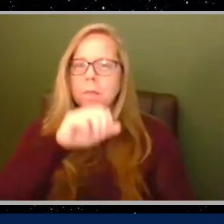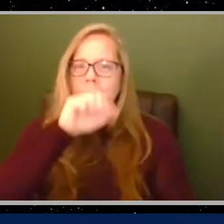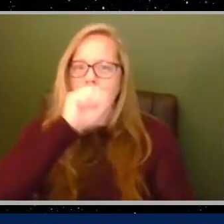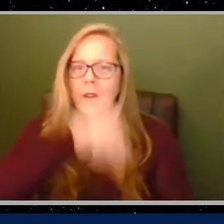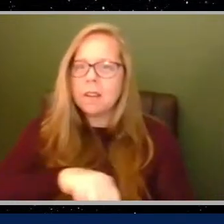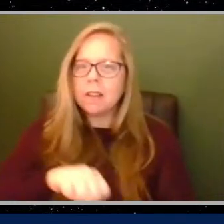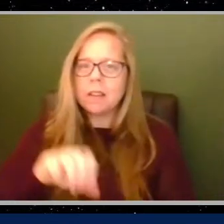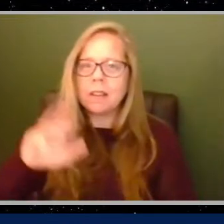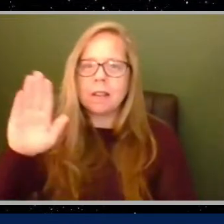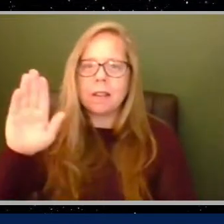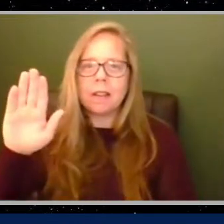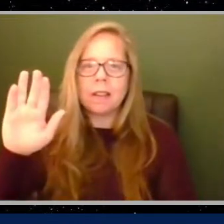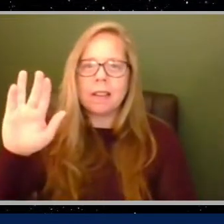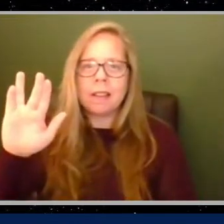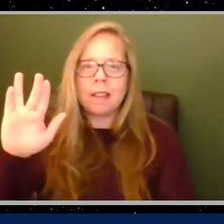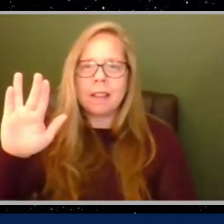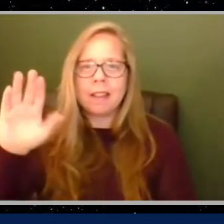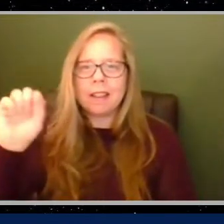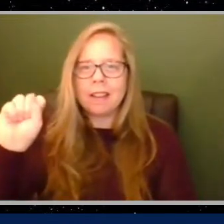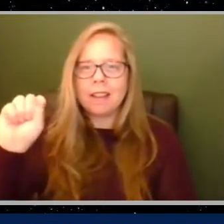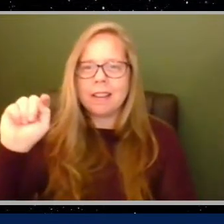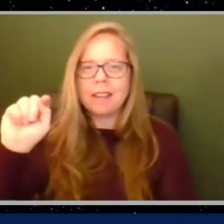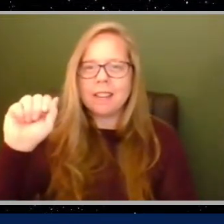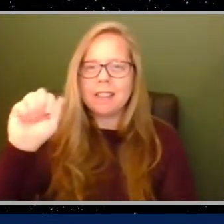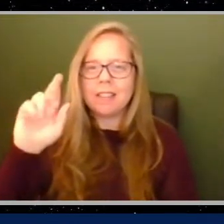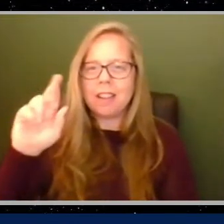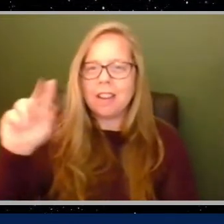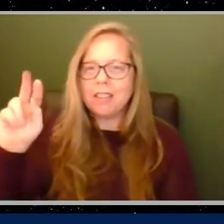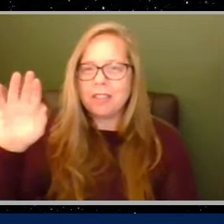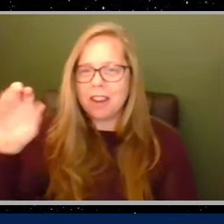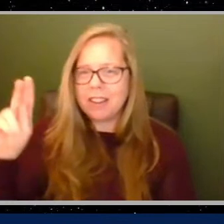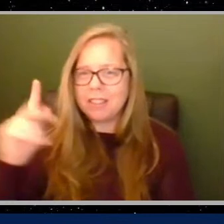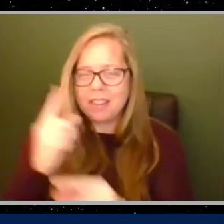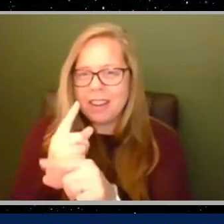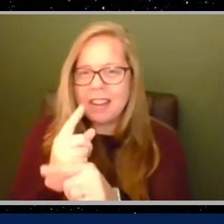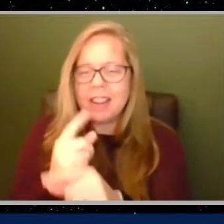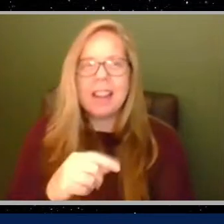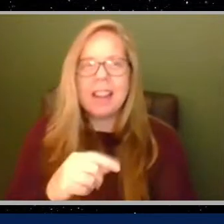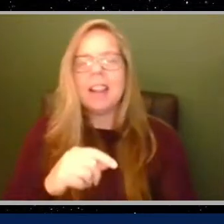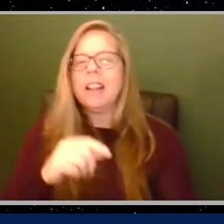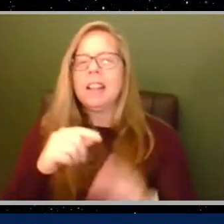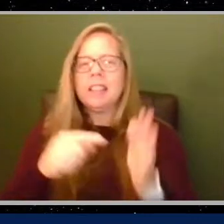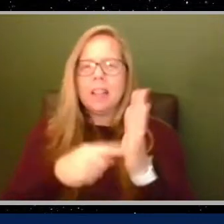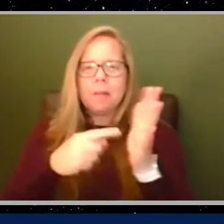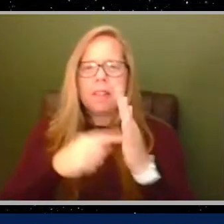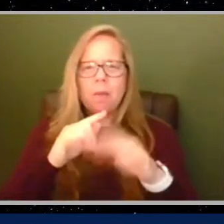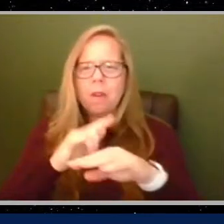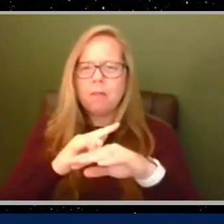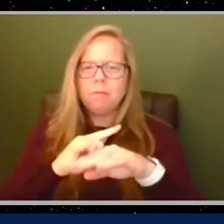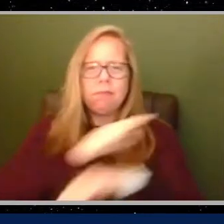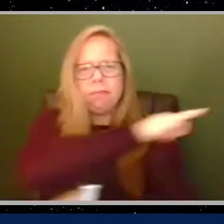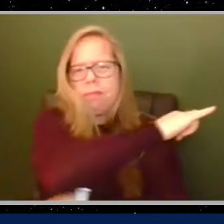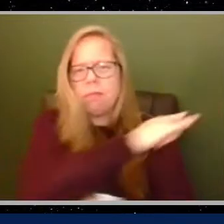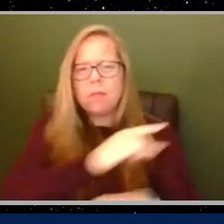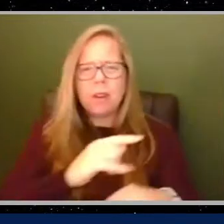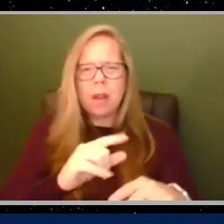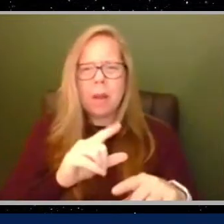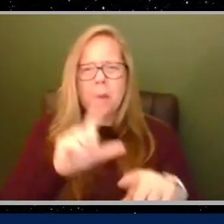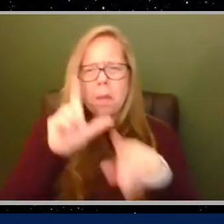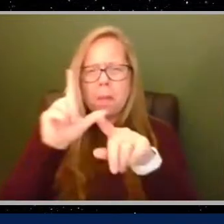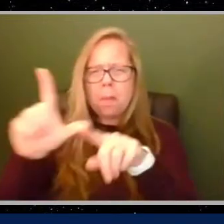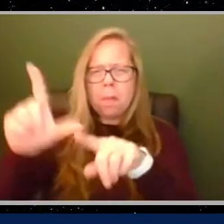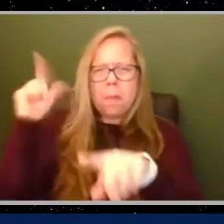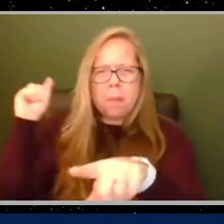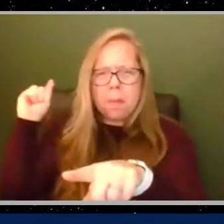Trekkie, and you'll have those episodes where they go back in time at the earliest days of space